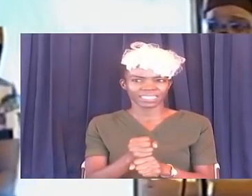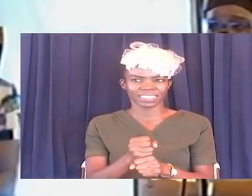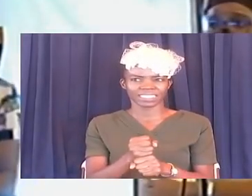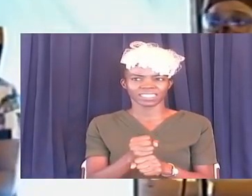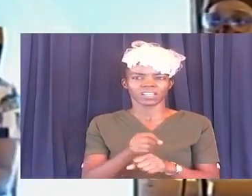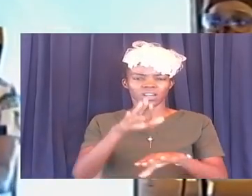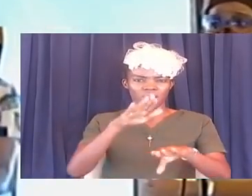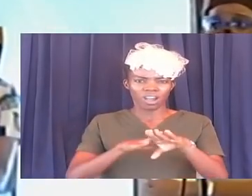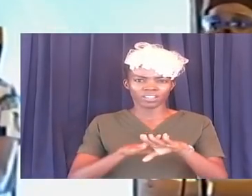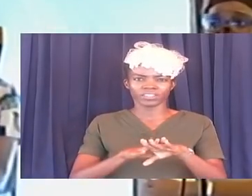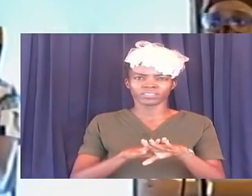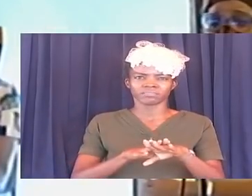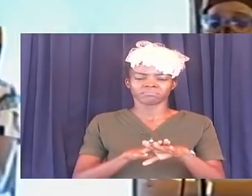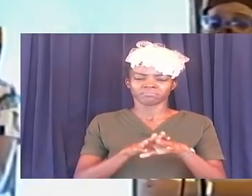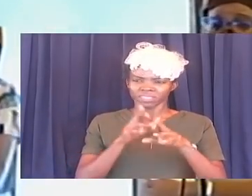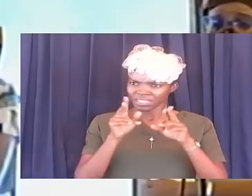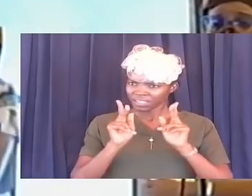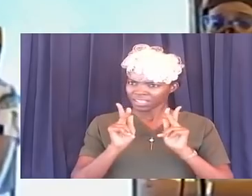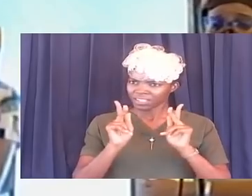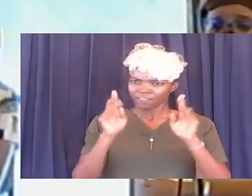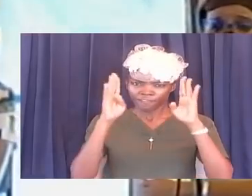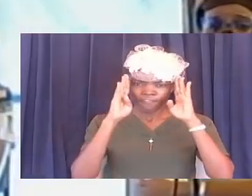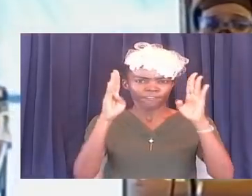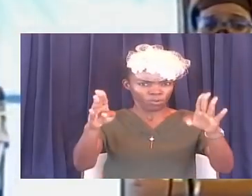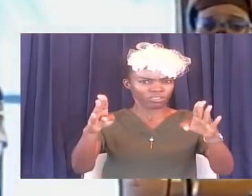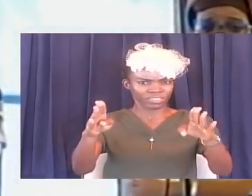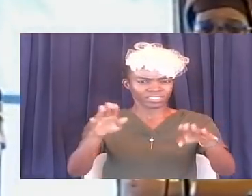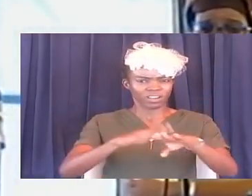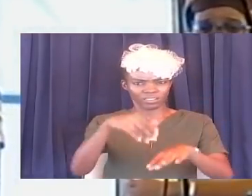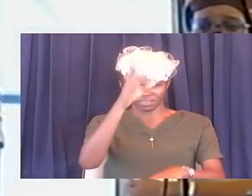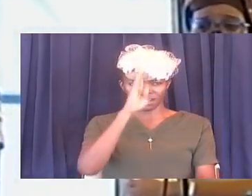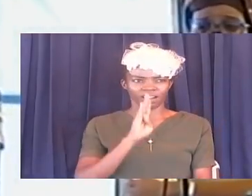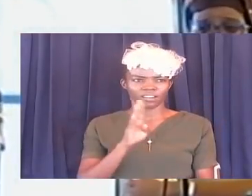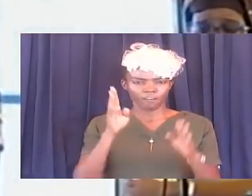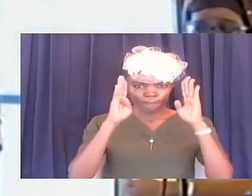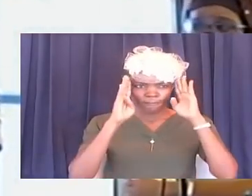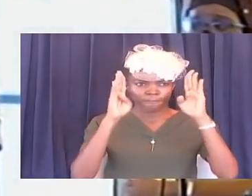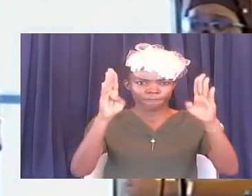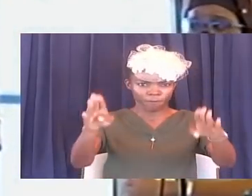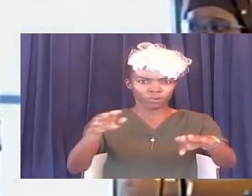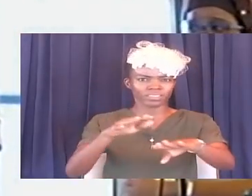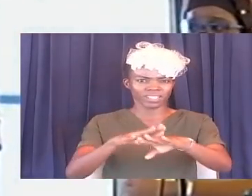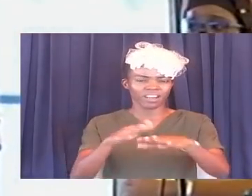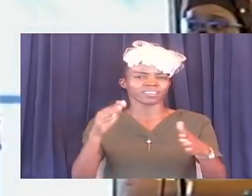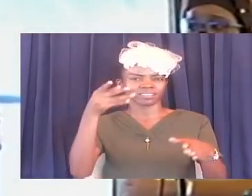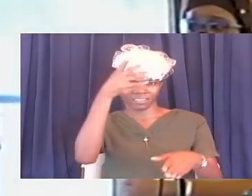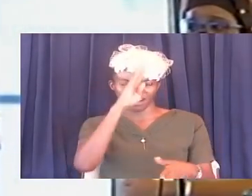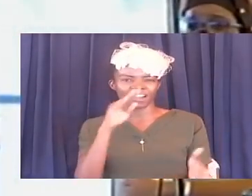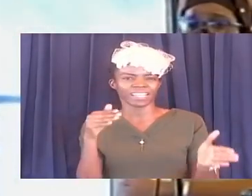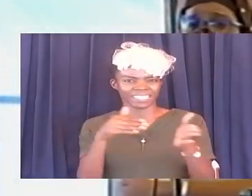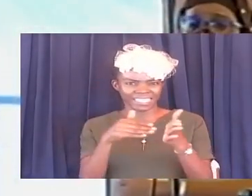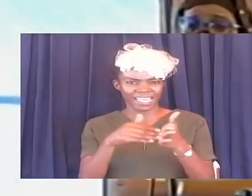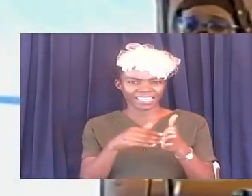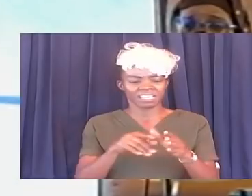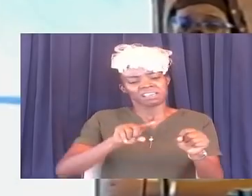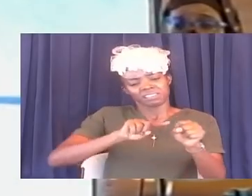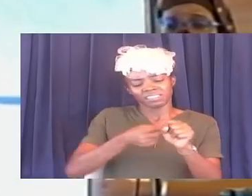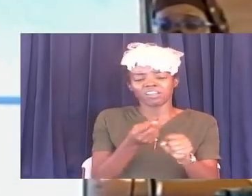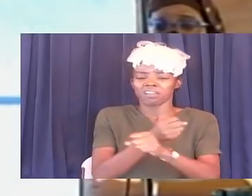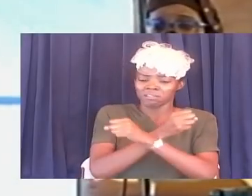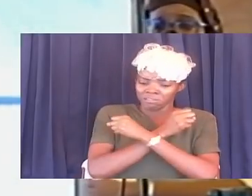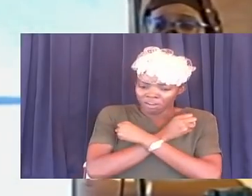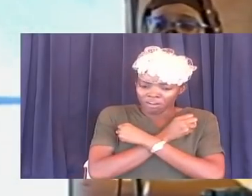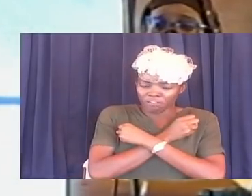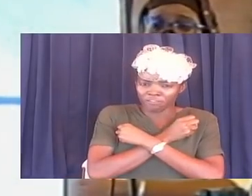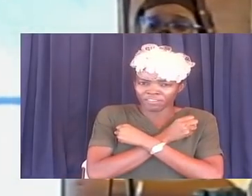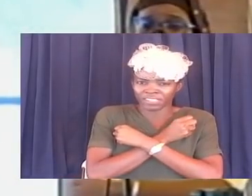that track of righteousness. Get back on that track of faith. Get back on that track of love. Get back on that track